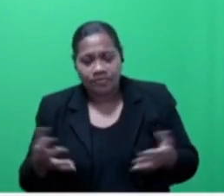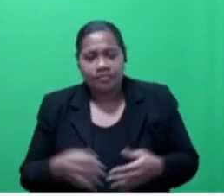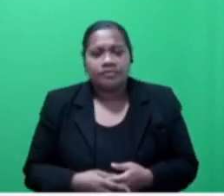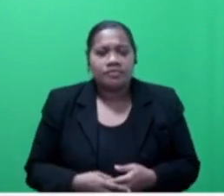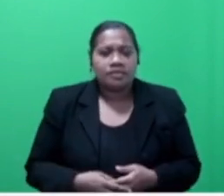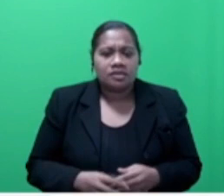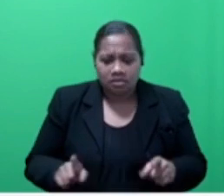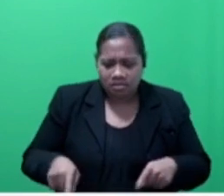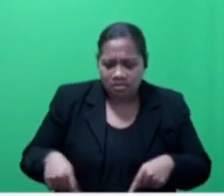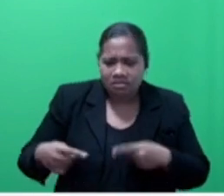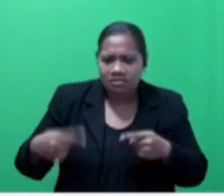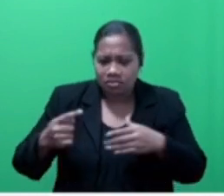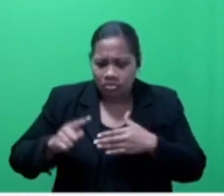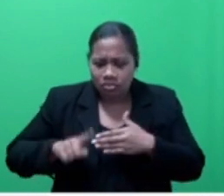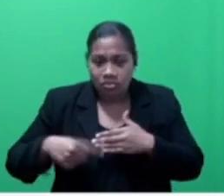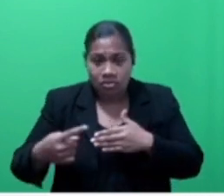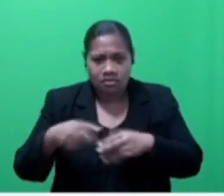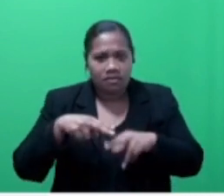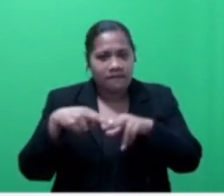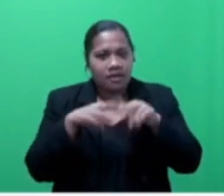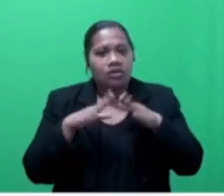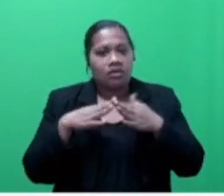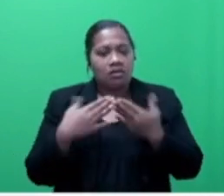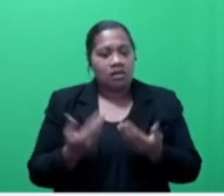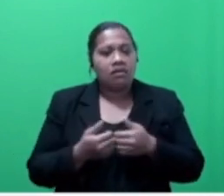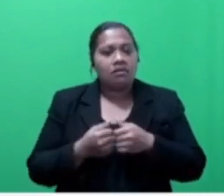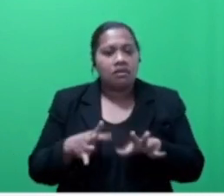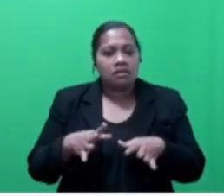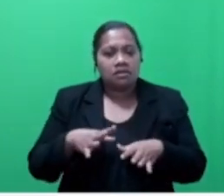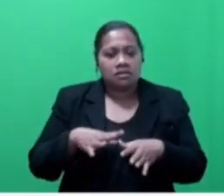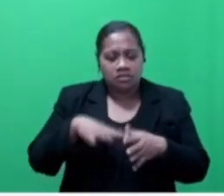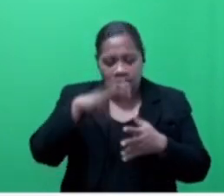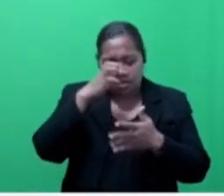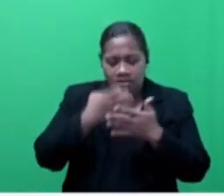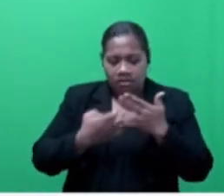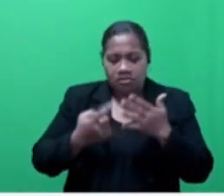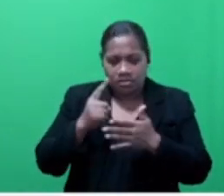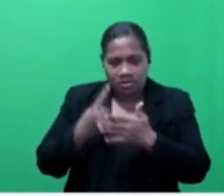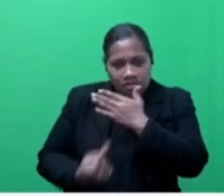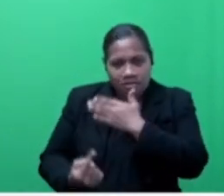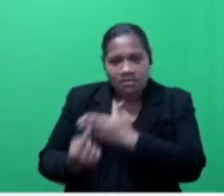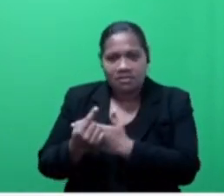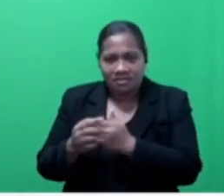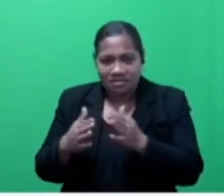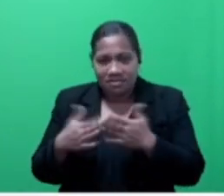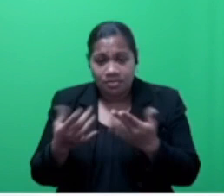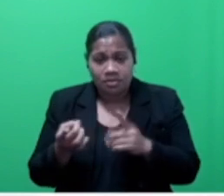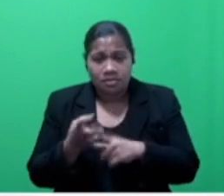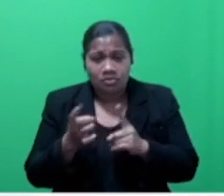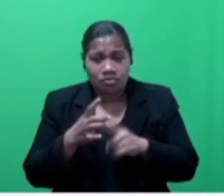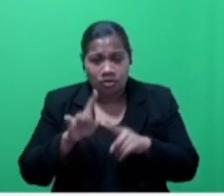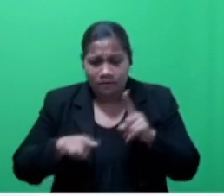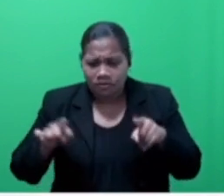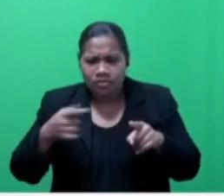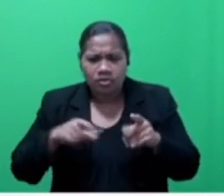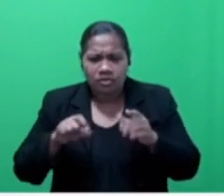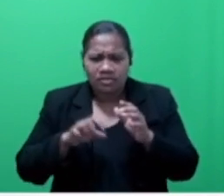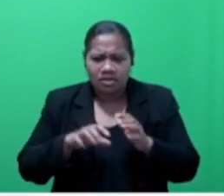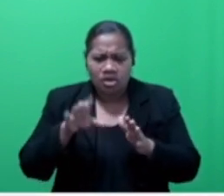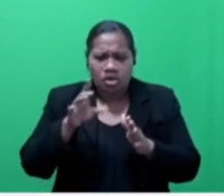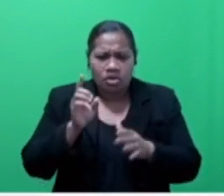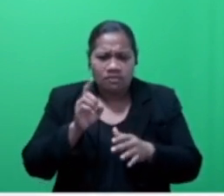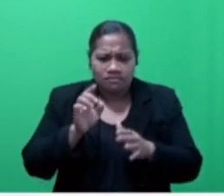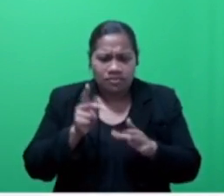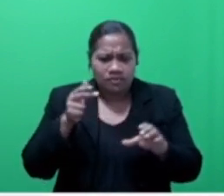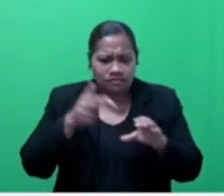on. Fiji is already beginning to experience the spillover effects of these trade shocks, with imported inflation pushing up domestic fuel and food